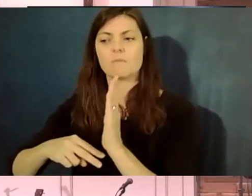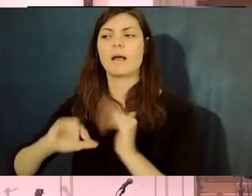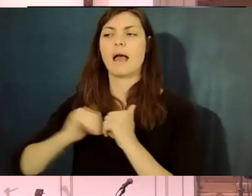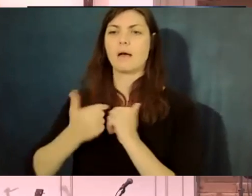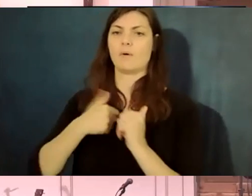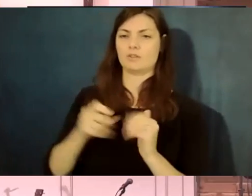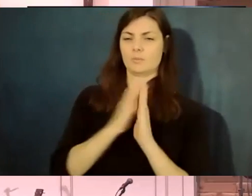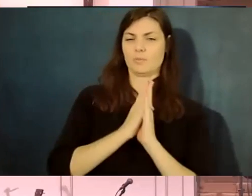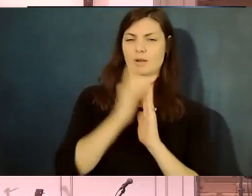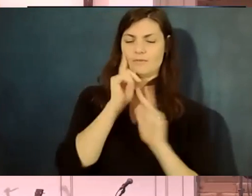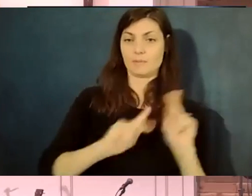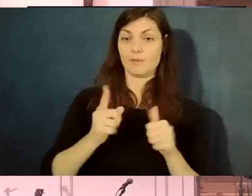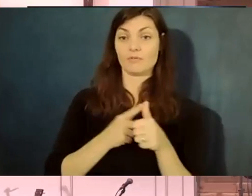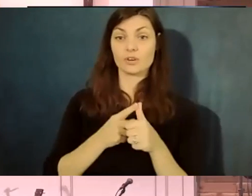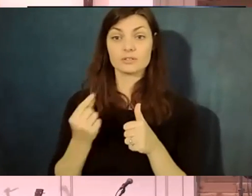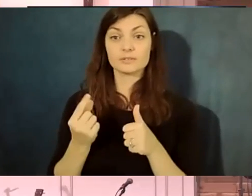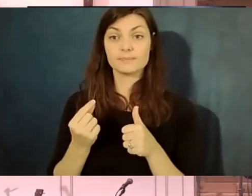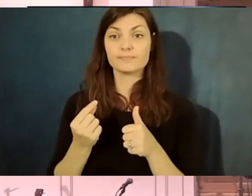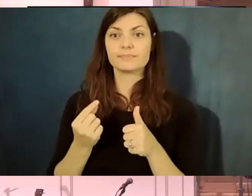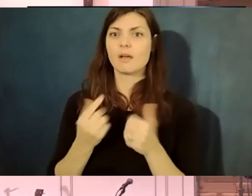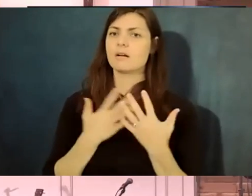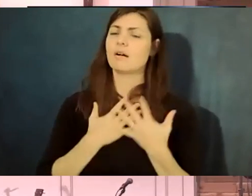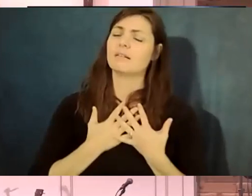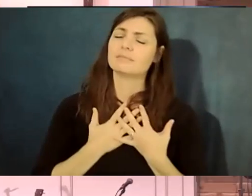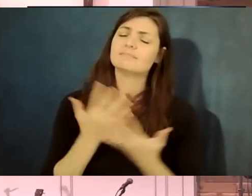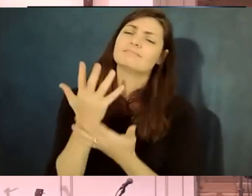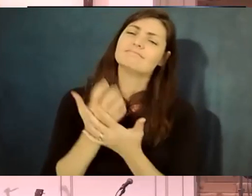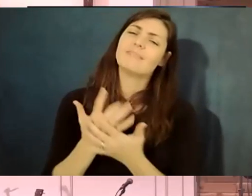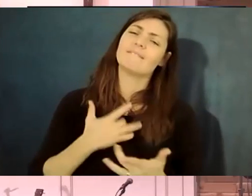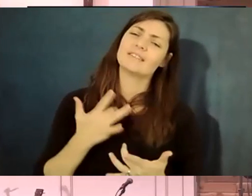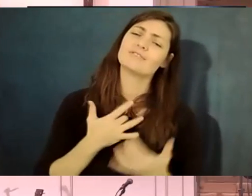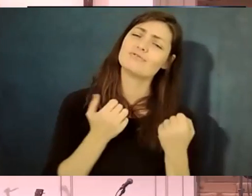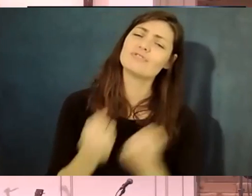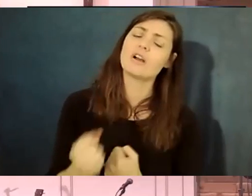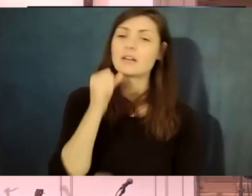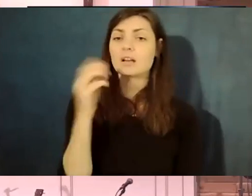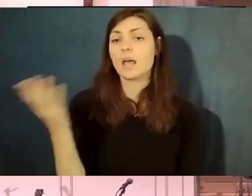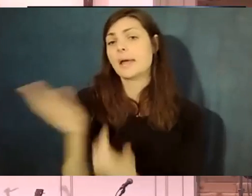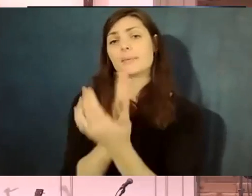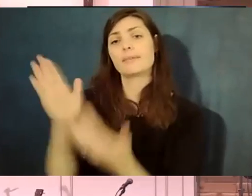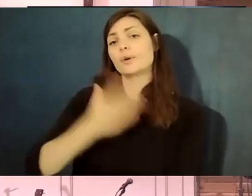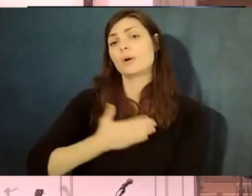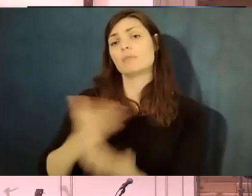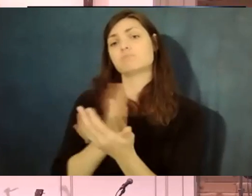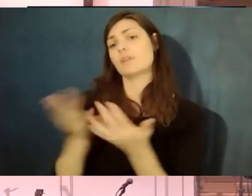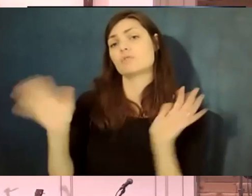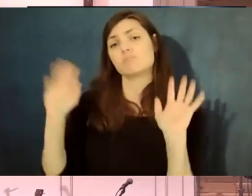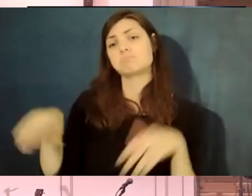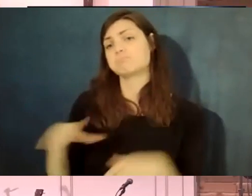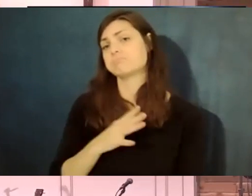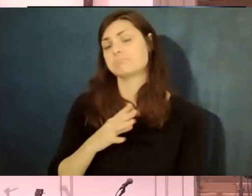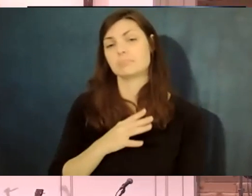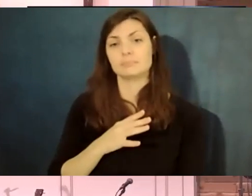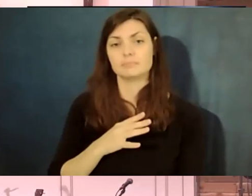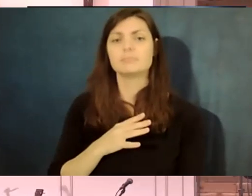model for intercession. Number one, he starts by being desperate. He's pleading with God. He's not saying, God, you know, whatever your will is, God, whatever you want to do.